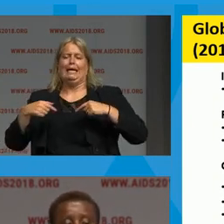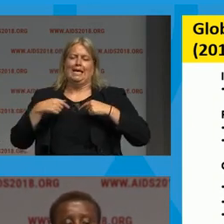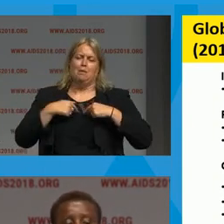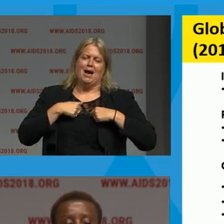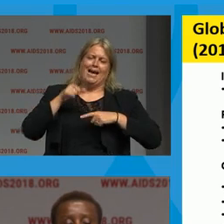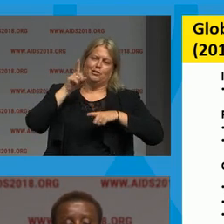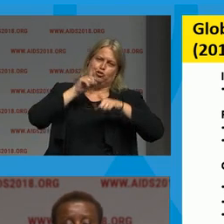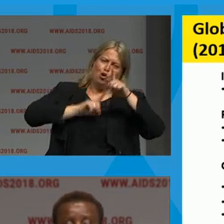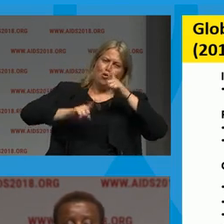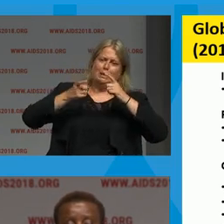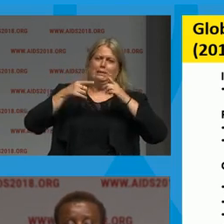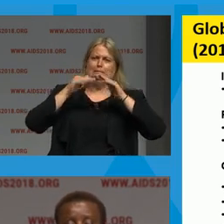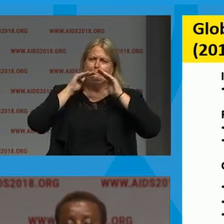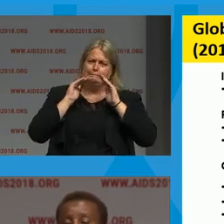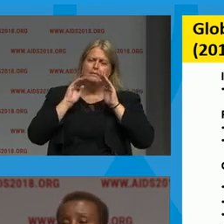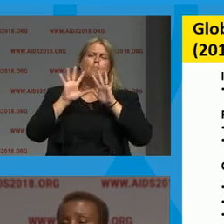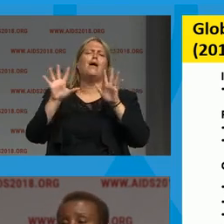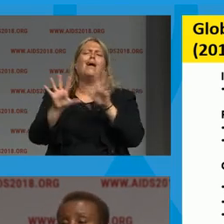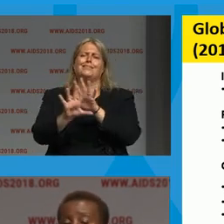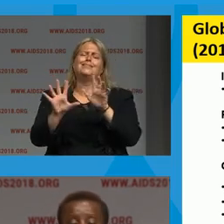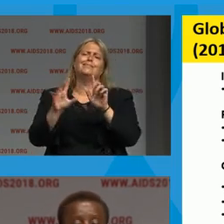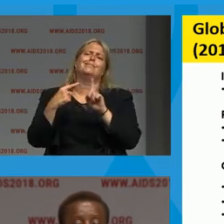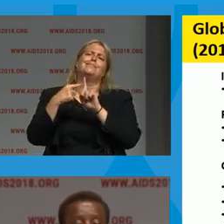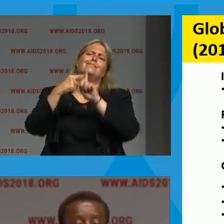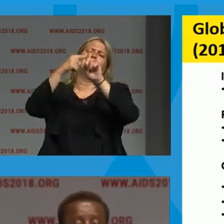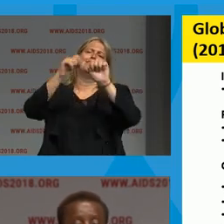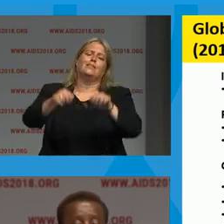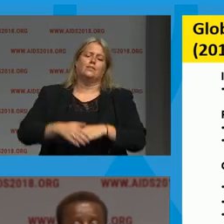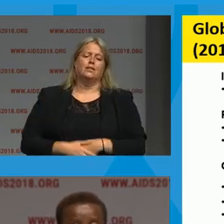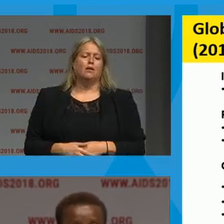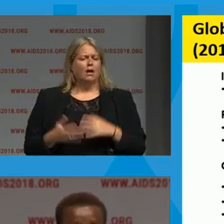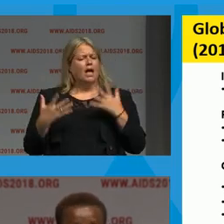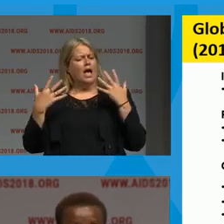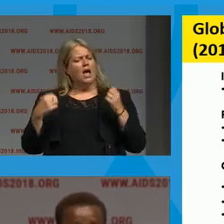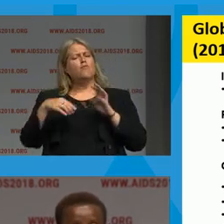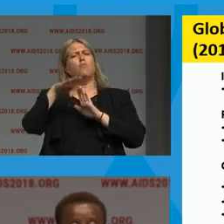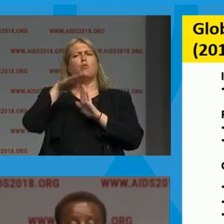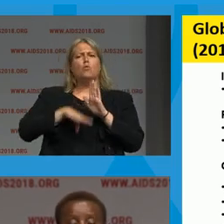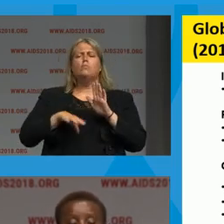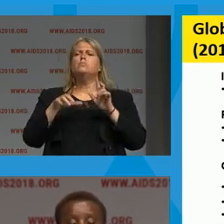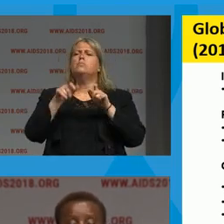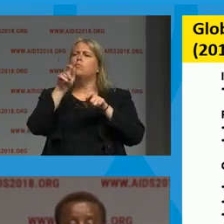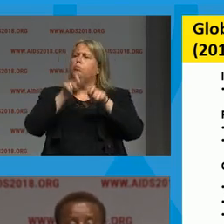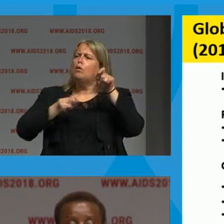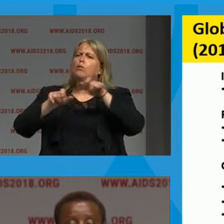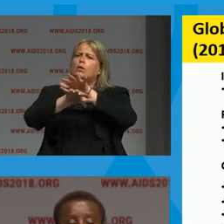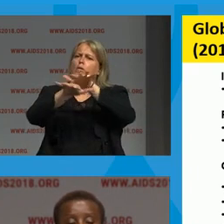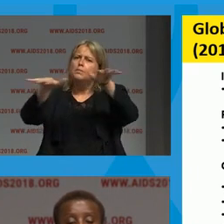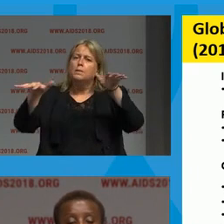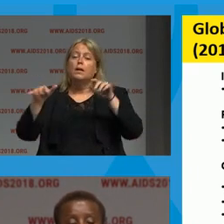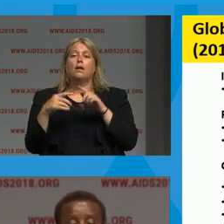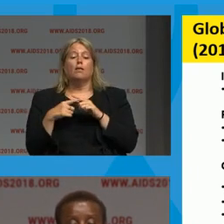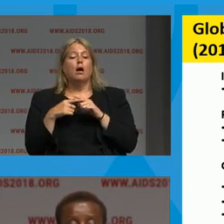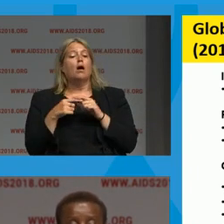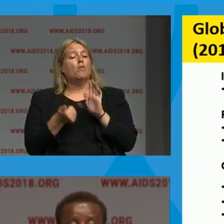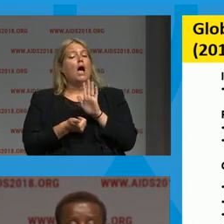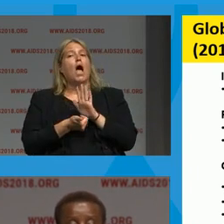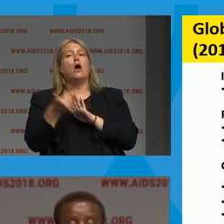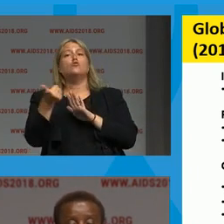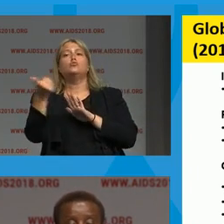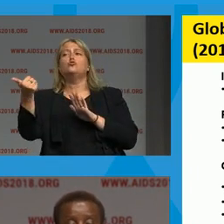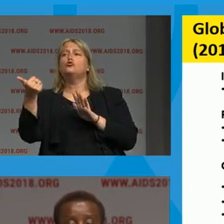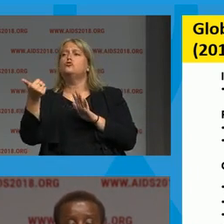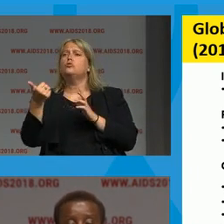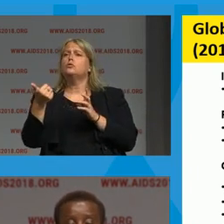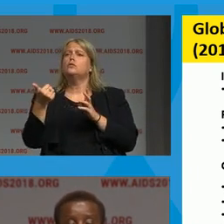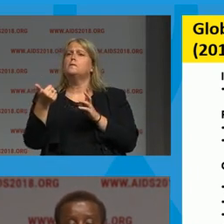We have program-based targets that focus on populations. We have outputs that have been determined that we